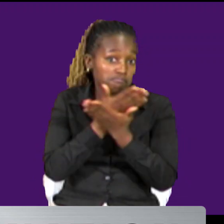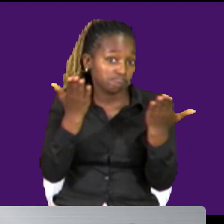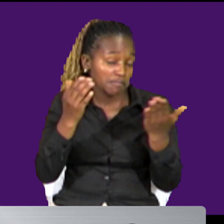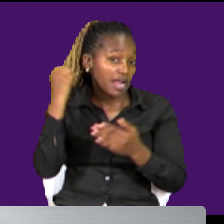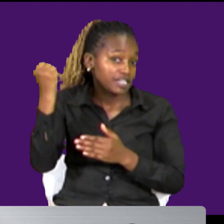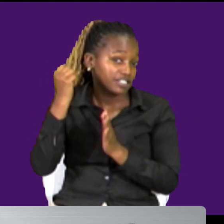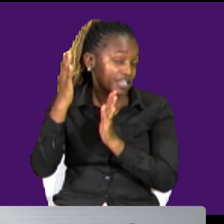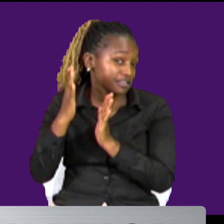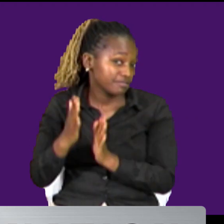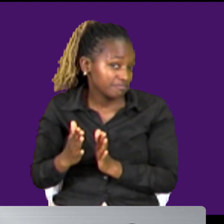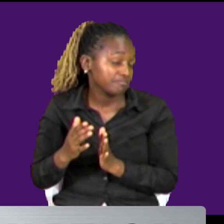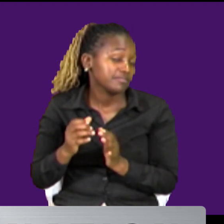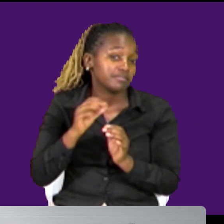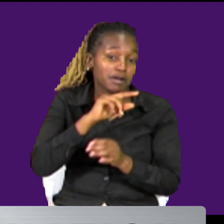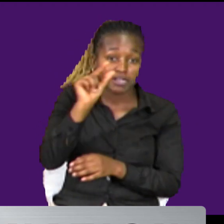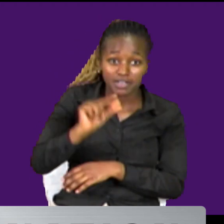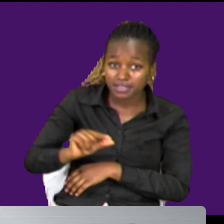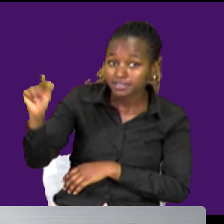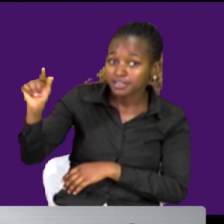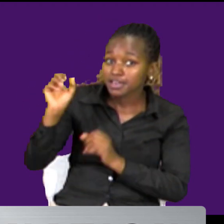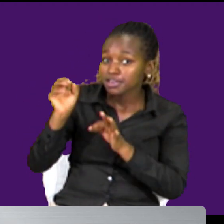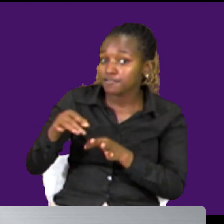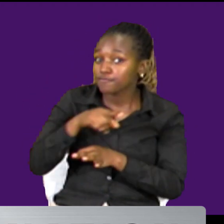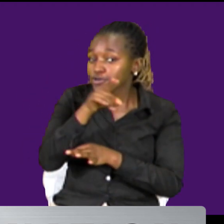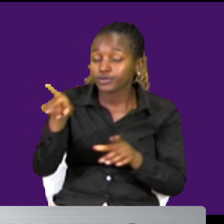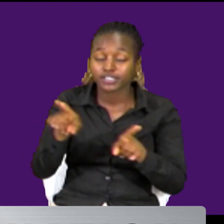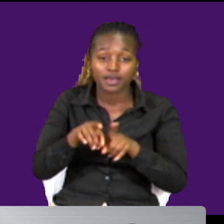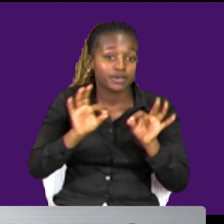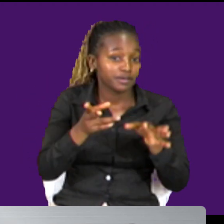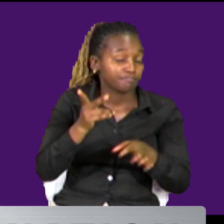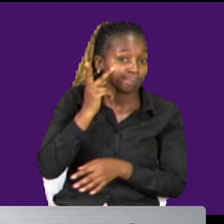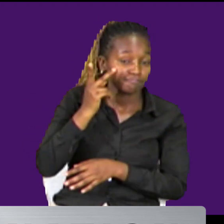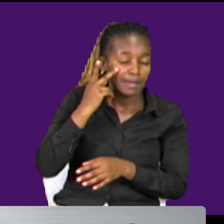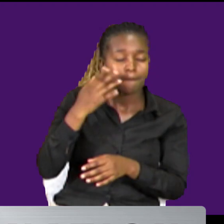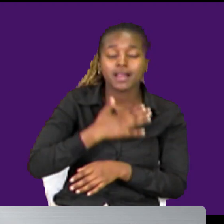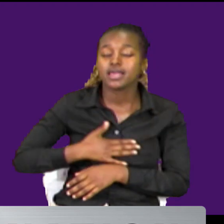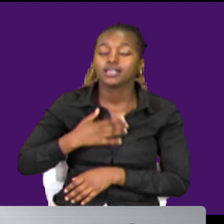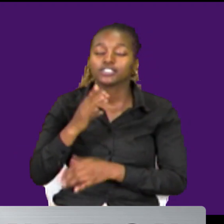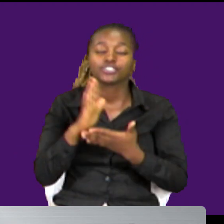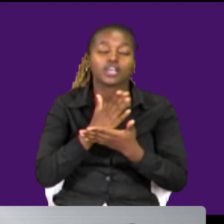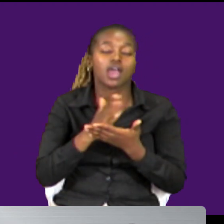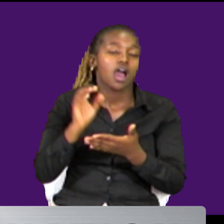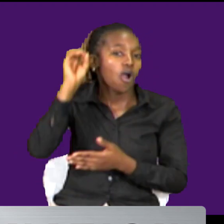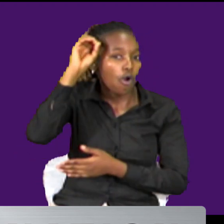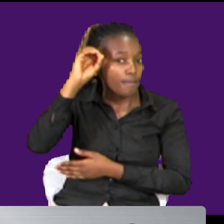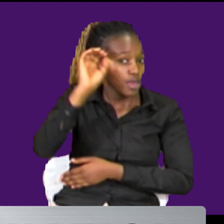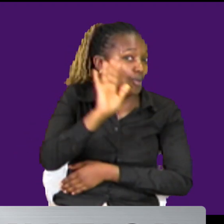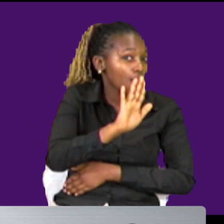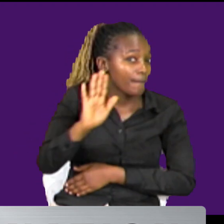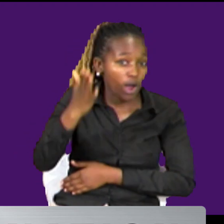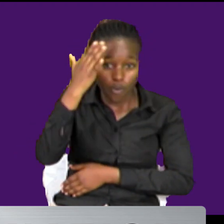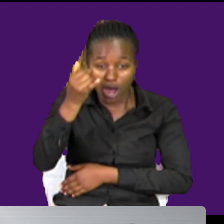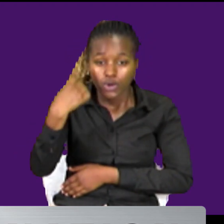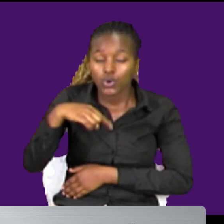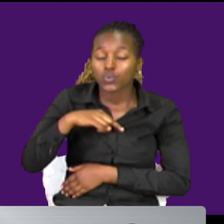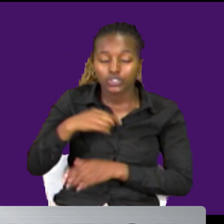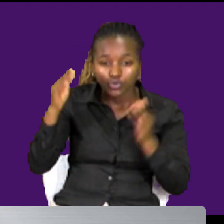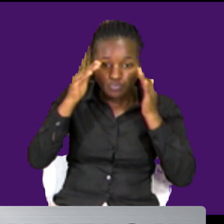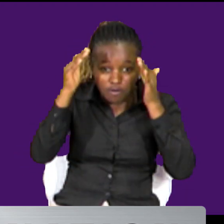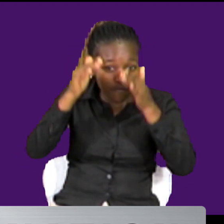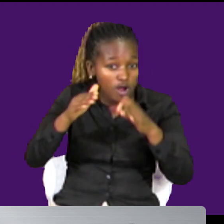Kendi, our SLI, follow this show and give us your views because mambo squeezy ni vijana